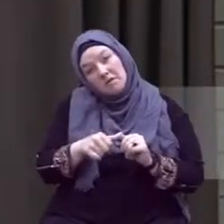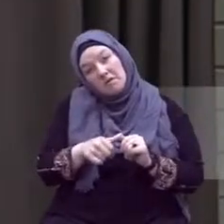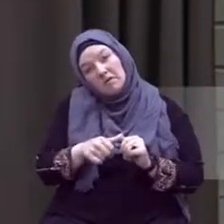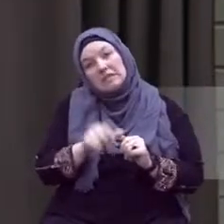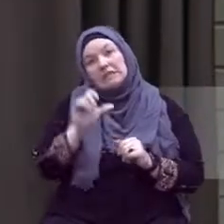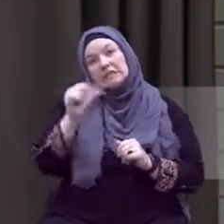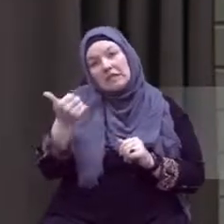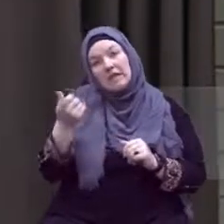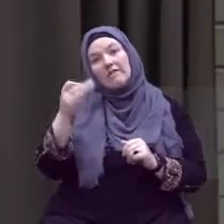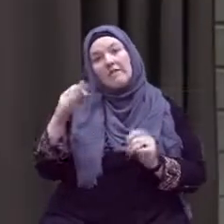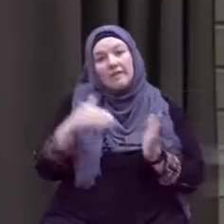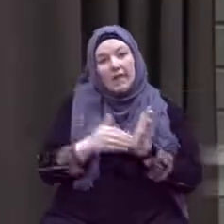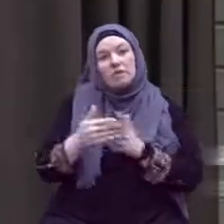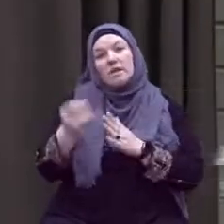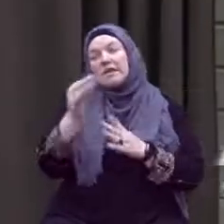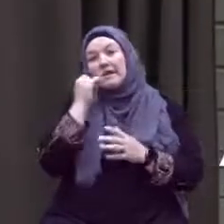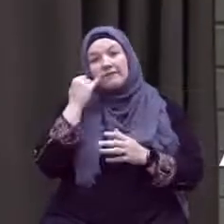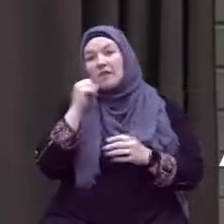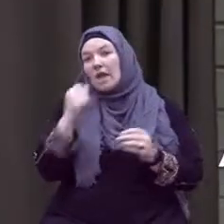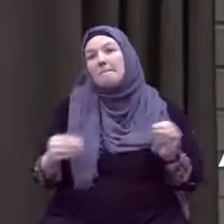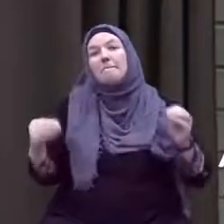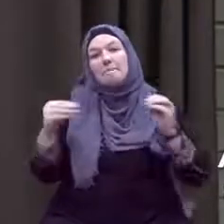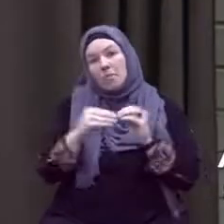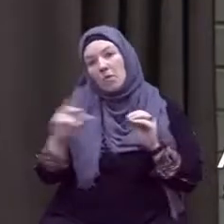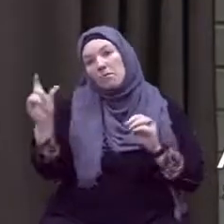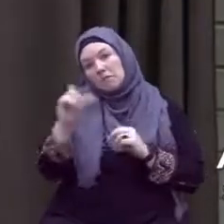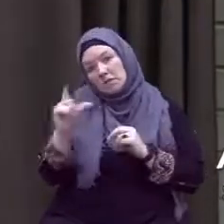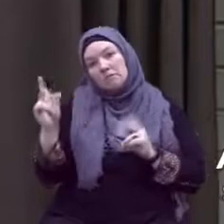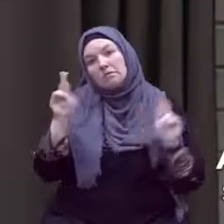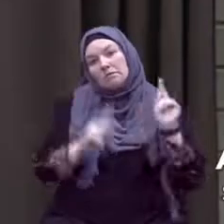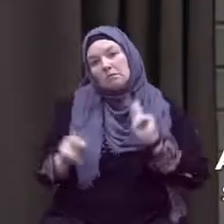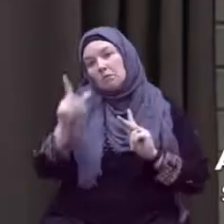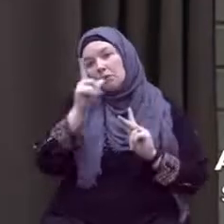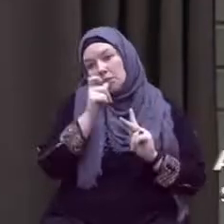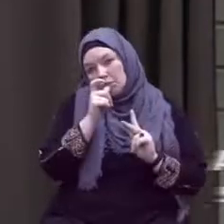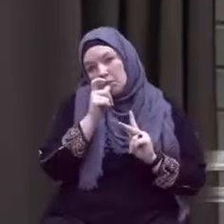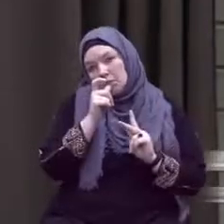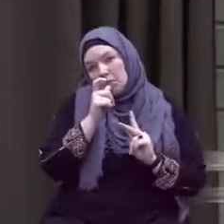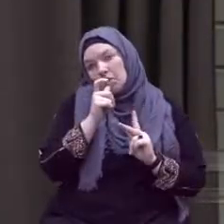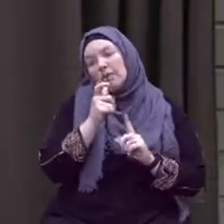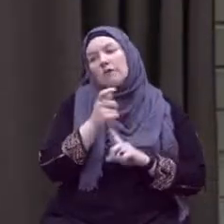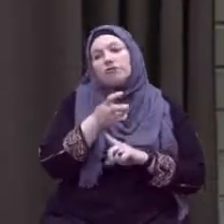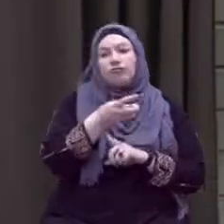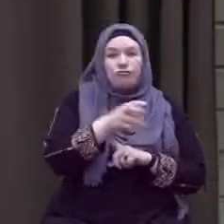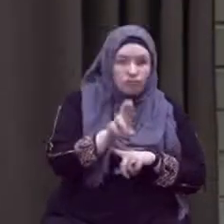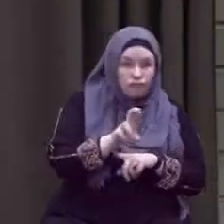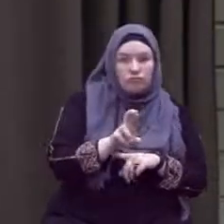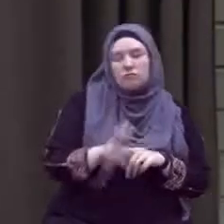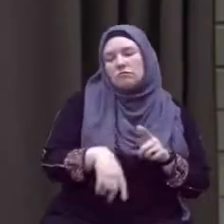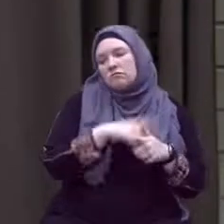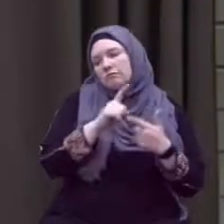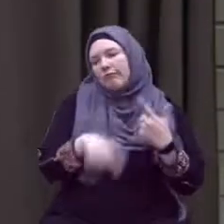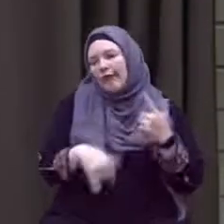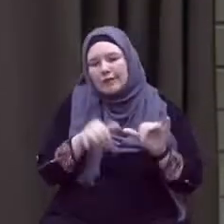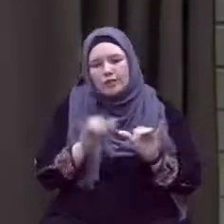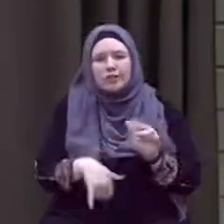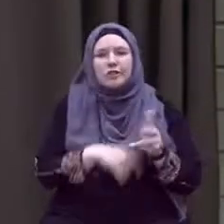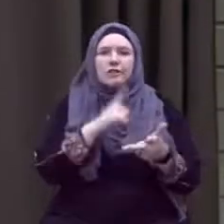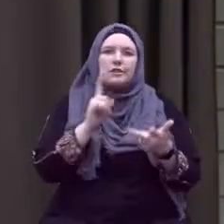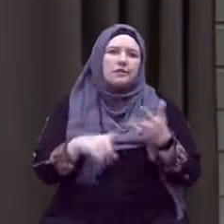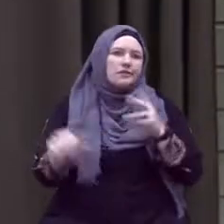of thousands, if not more, of Muslims who are doctors and engineers